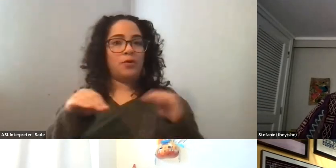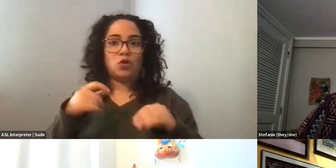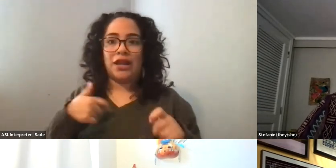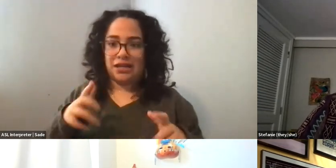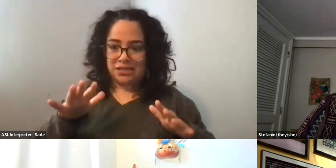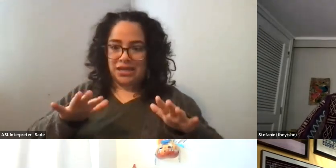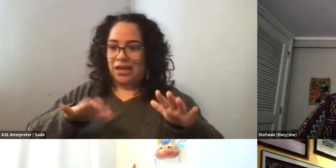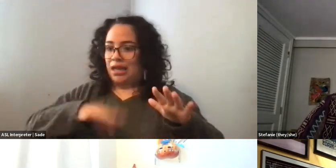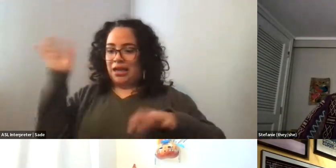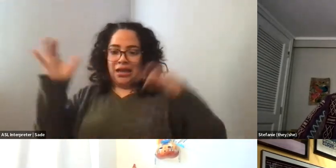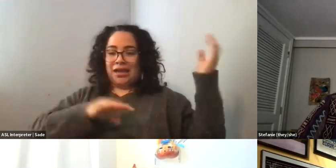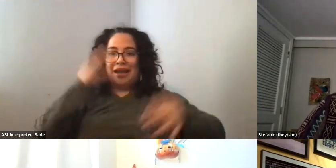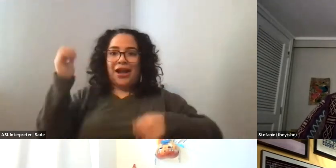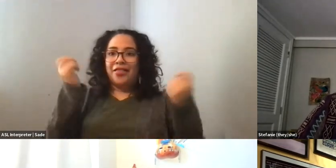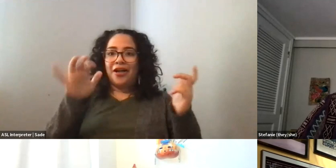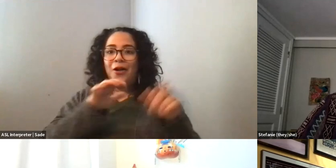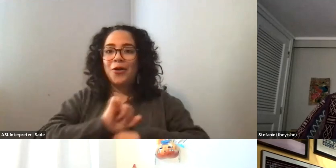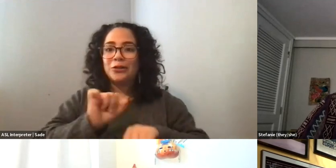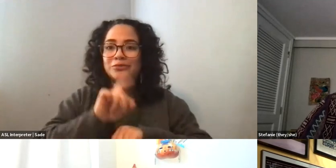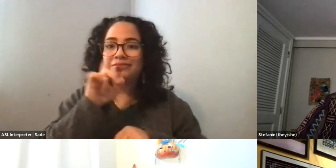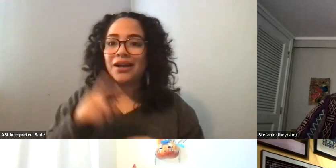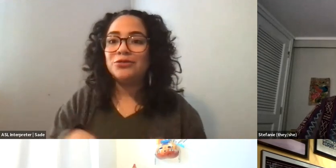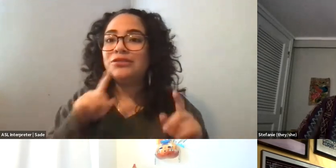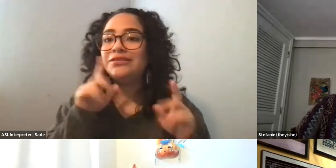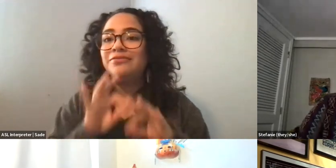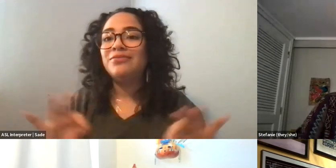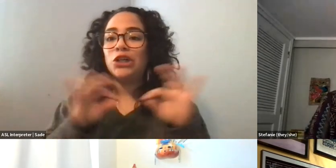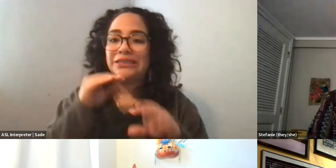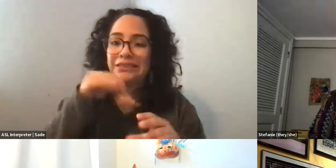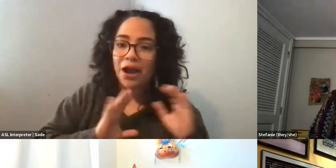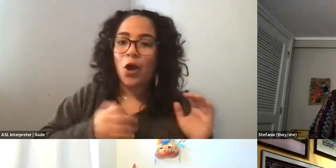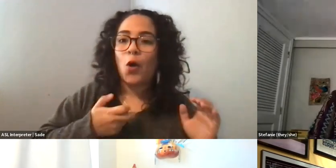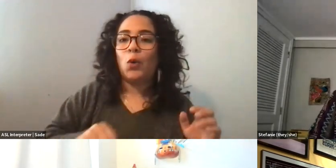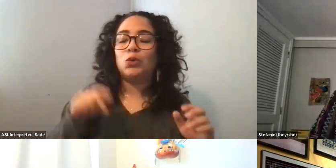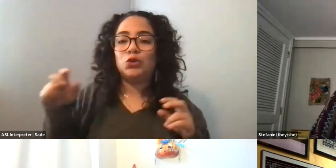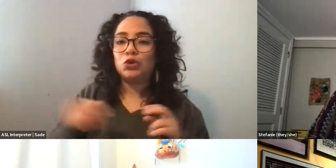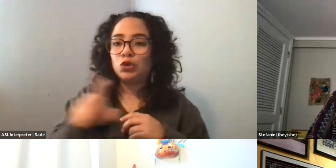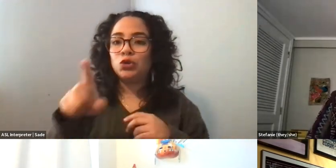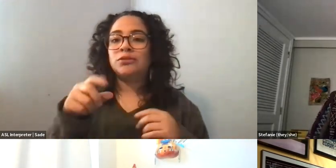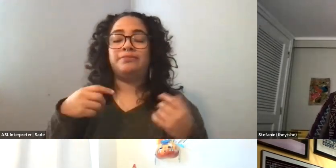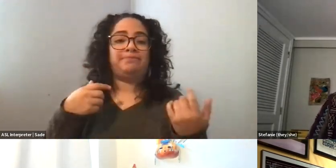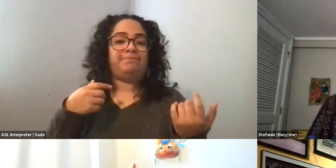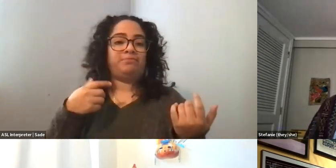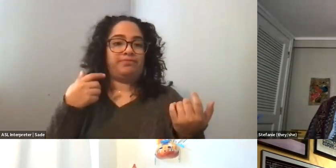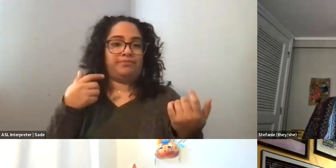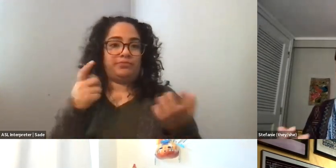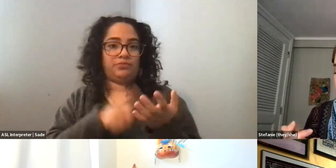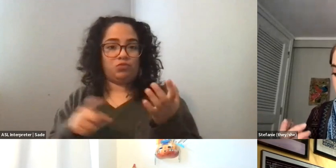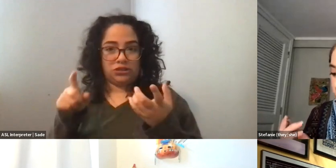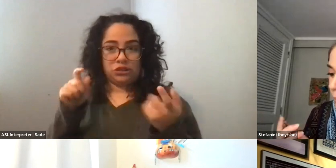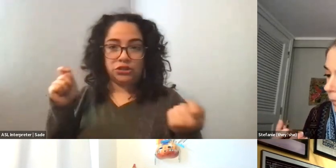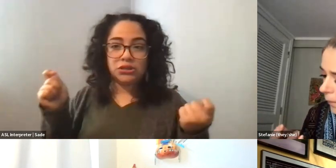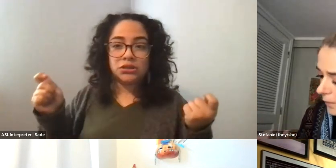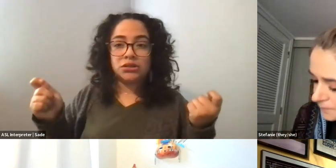too. And that was super important, just in my own journey. What's changed over time is I